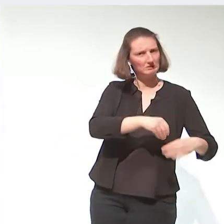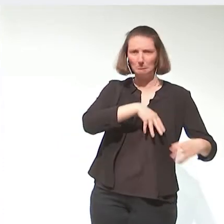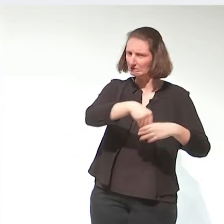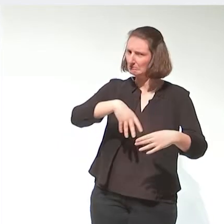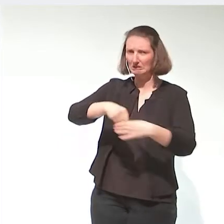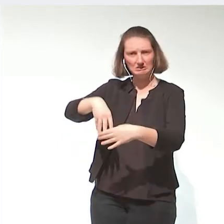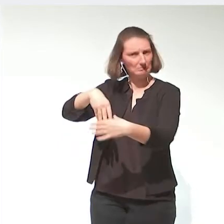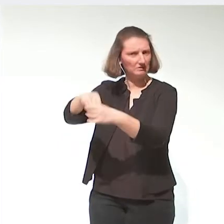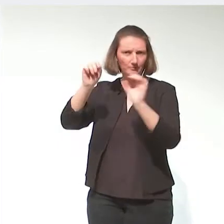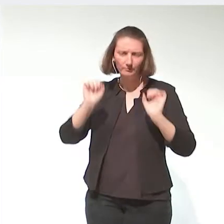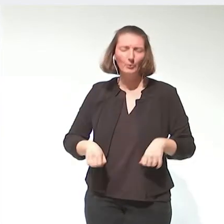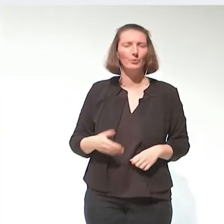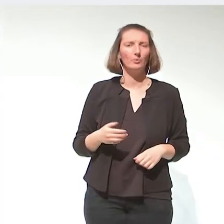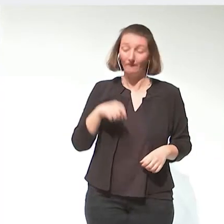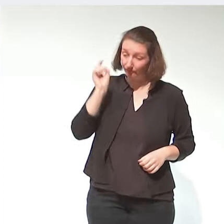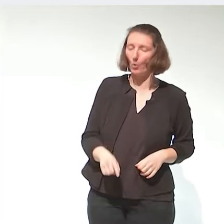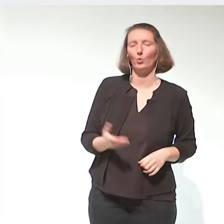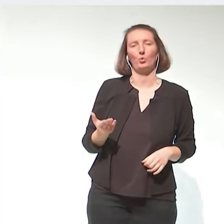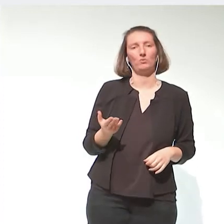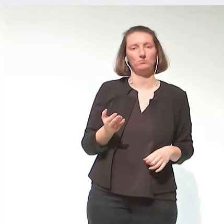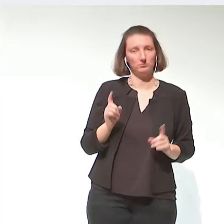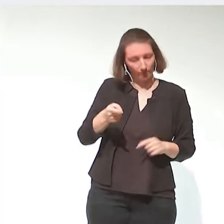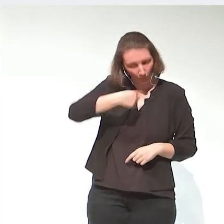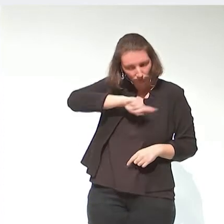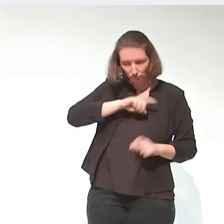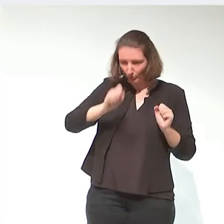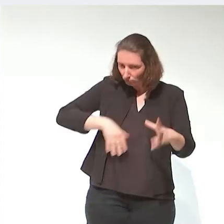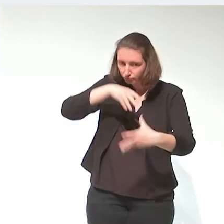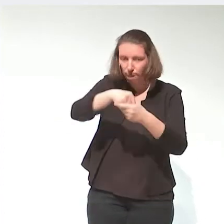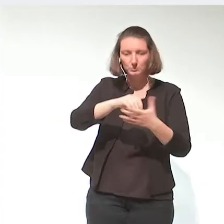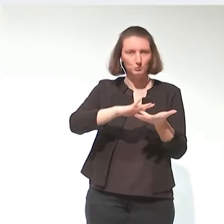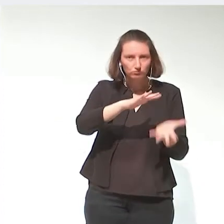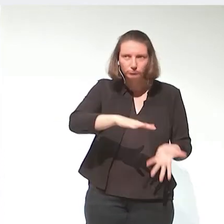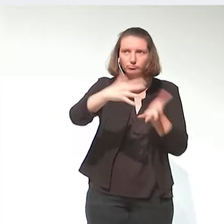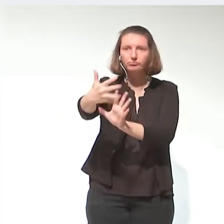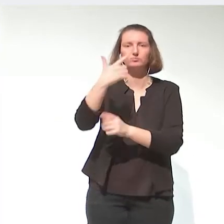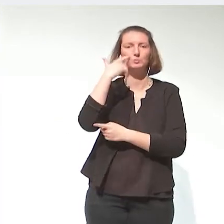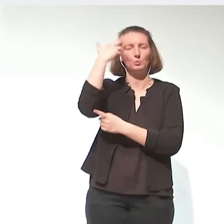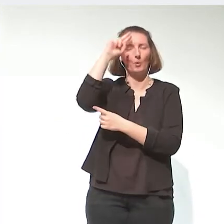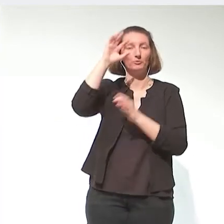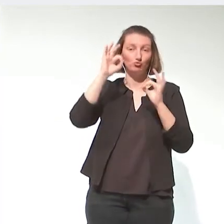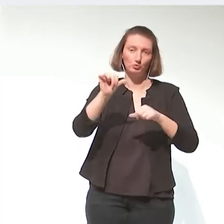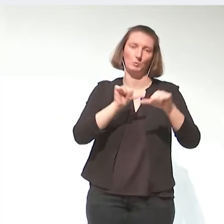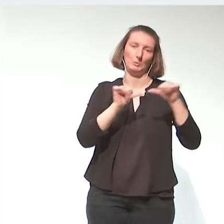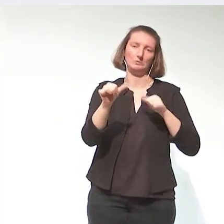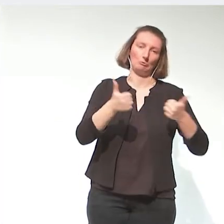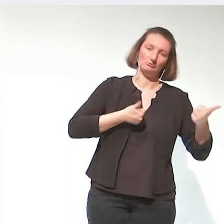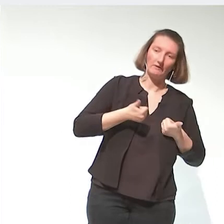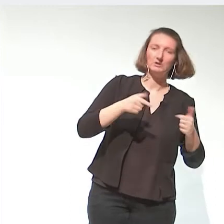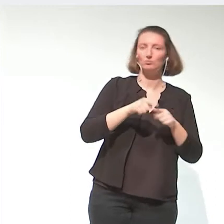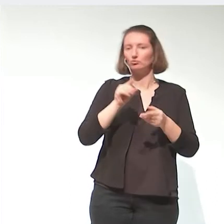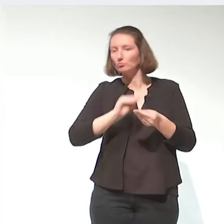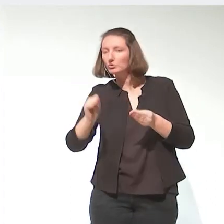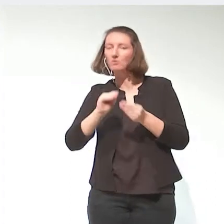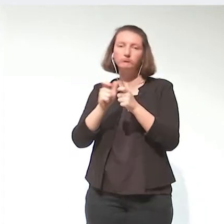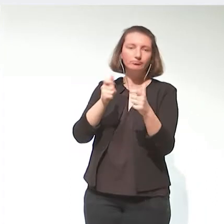of life as handicapped people. We want to be able to make a contribution to European progress. To